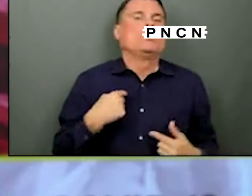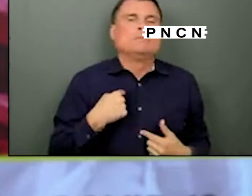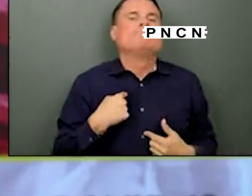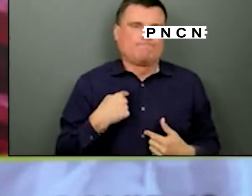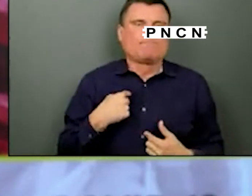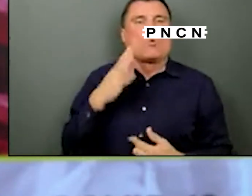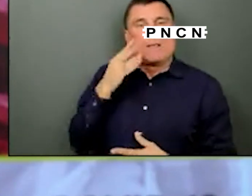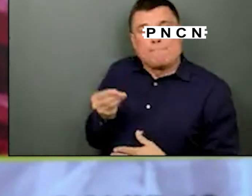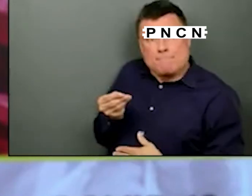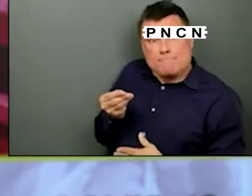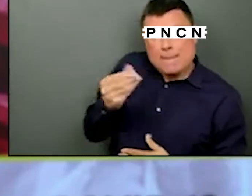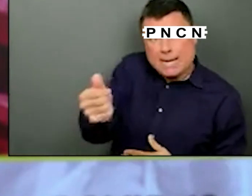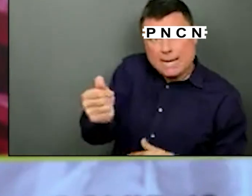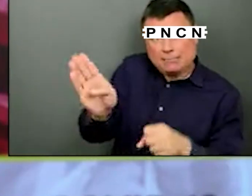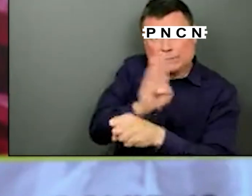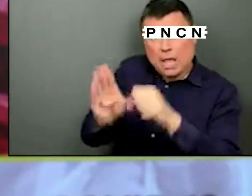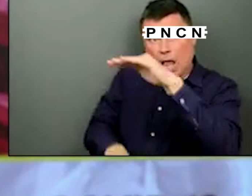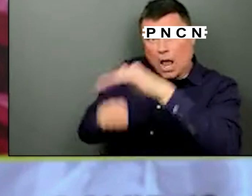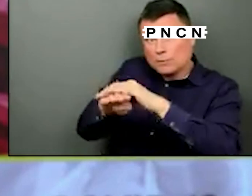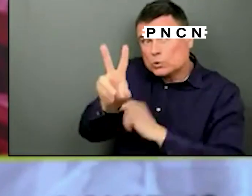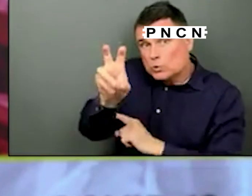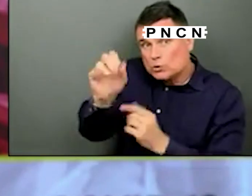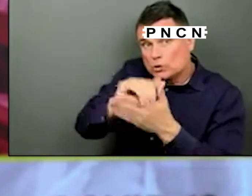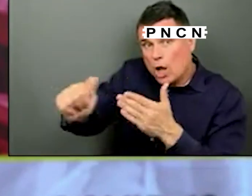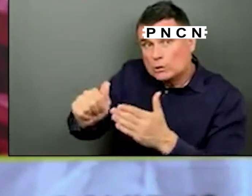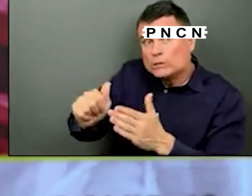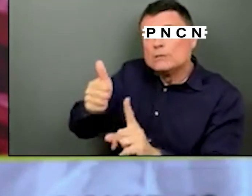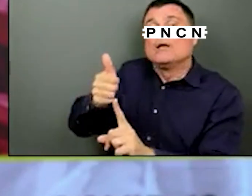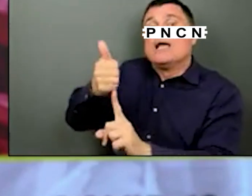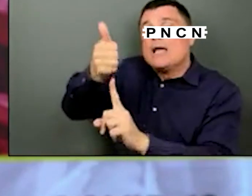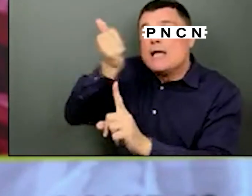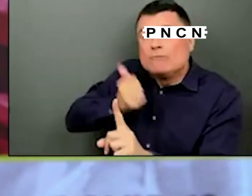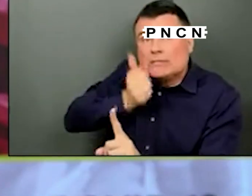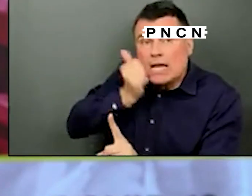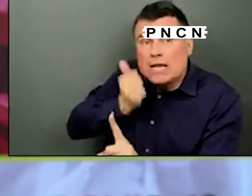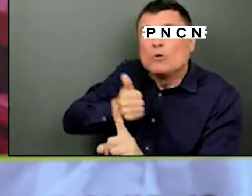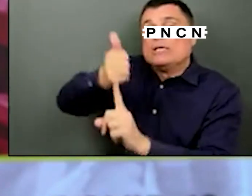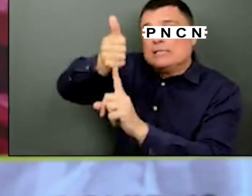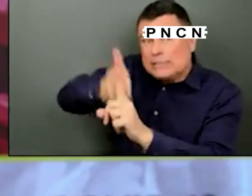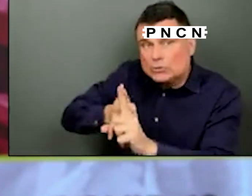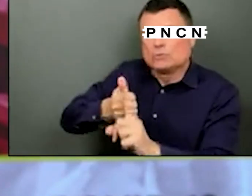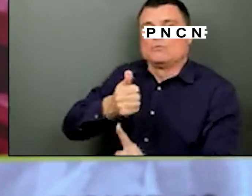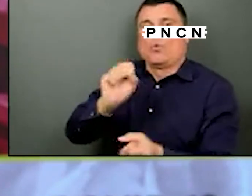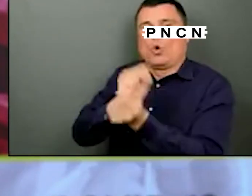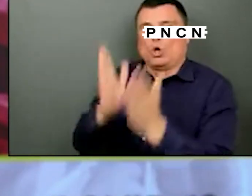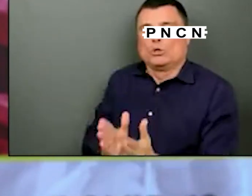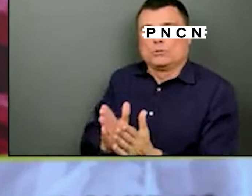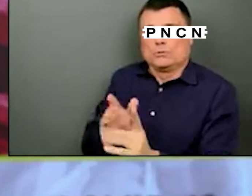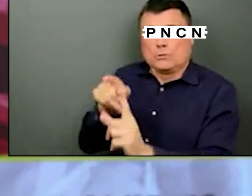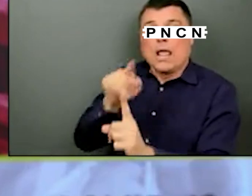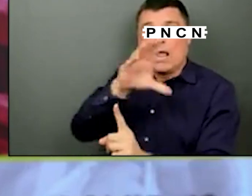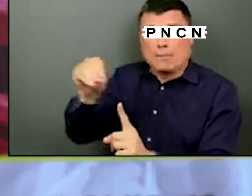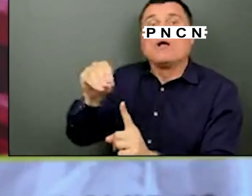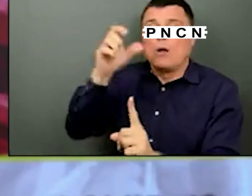businesses up to $200 per day per employee. Employers will be required to pay their workers their regular